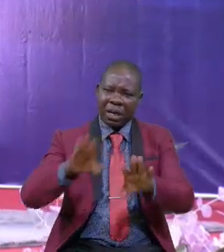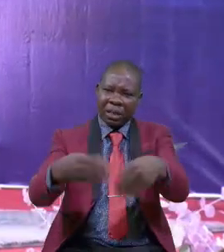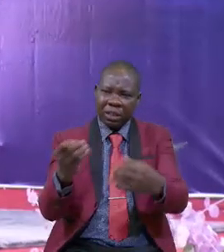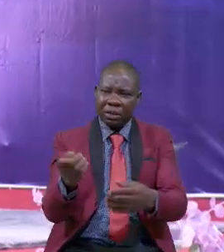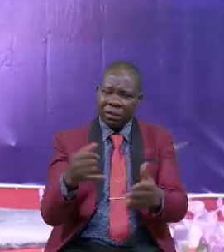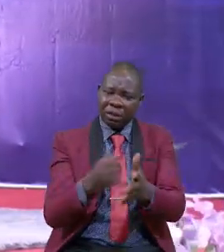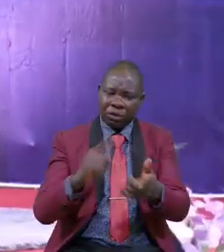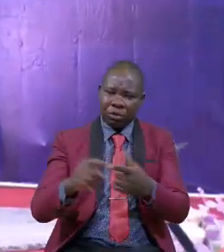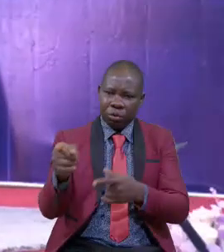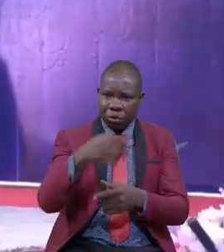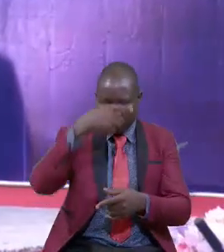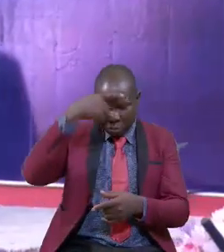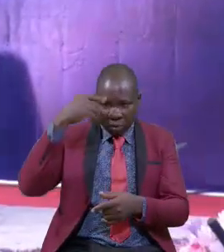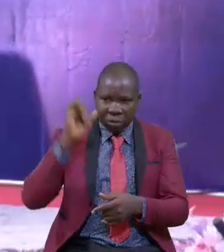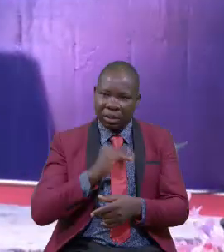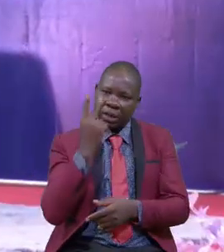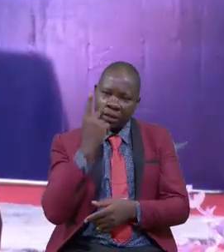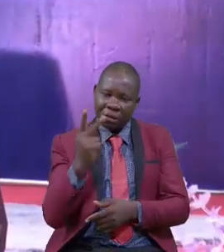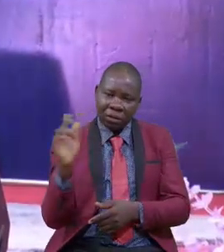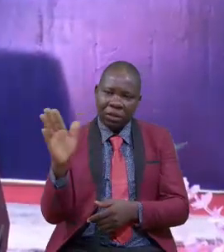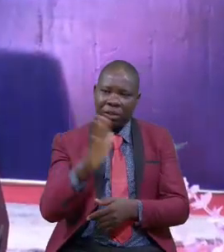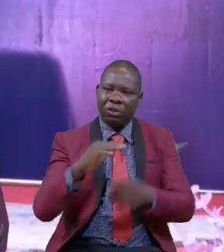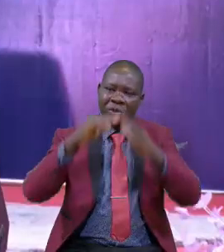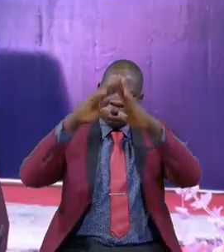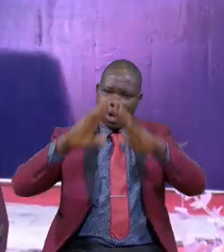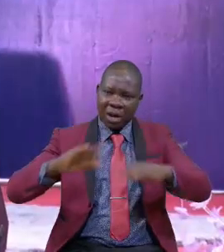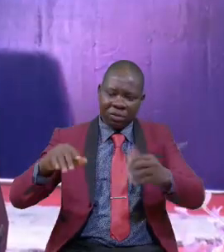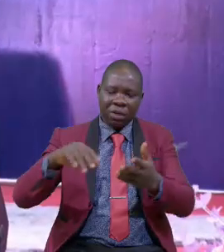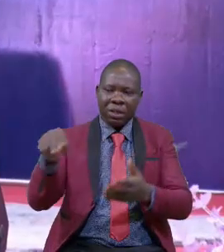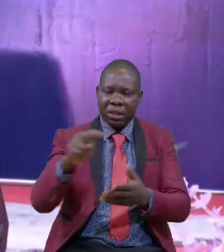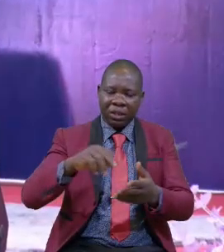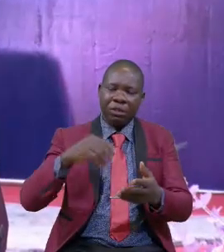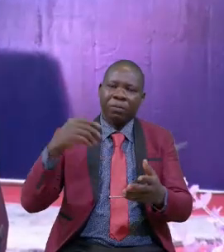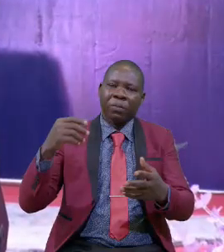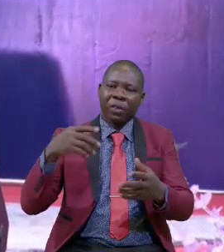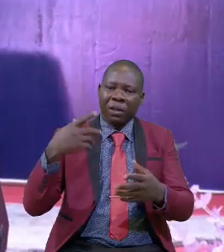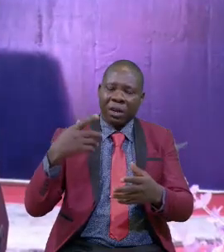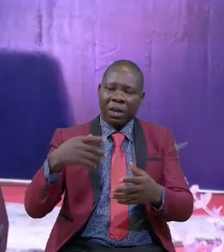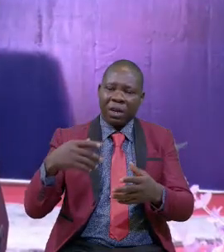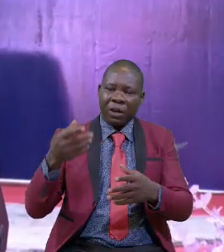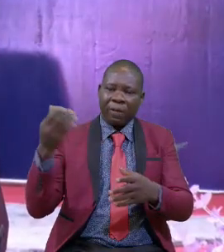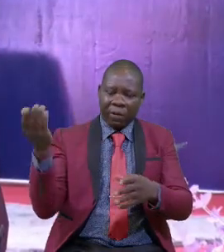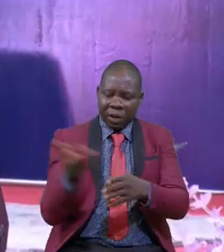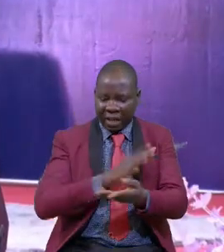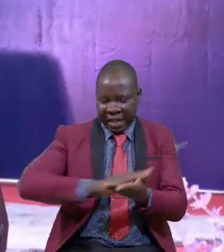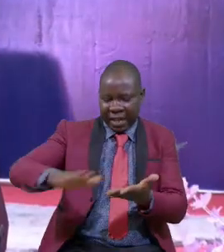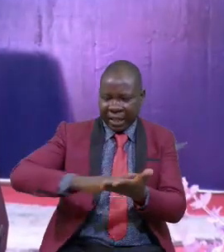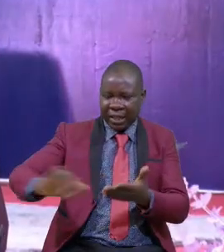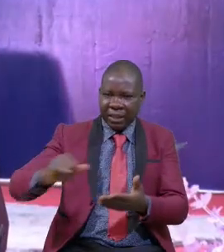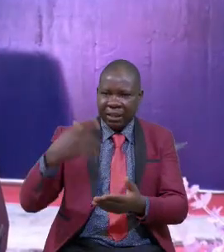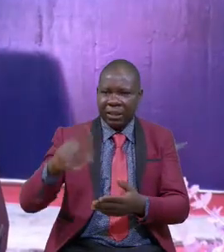your yard needs cutting. The grass needs cutting. And this one